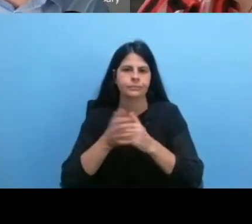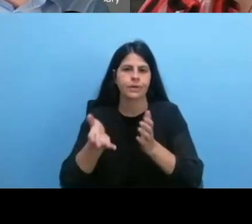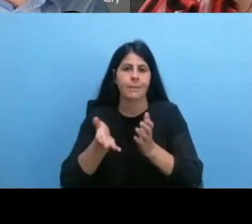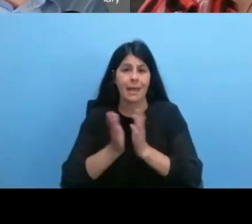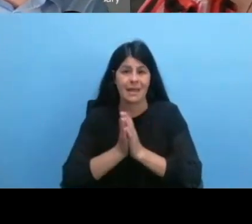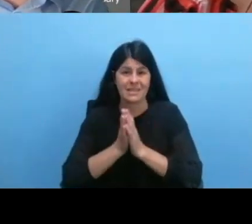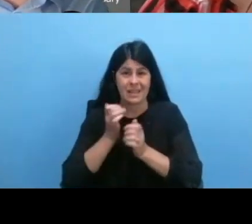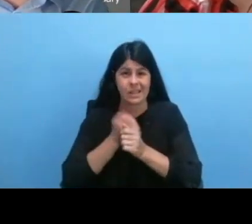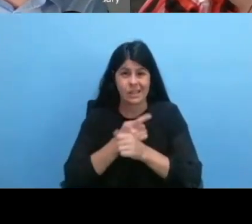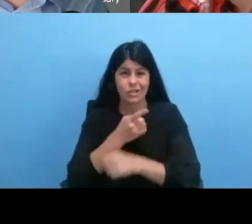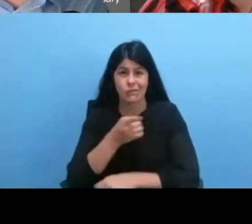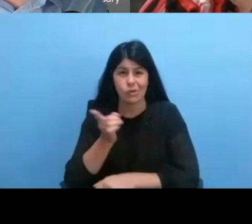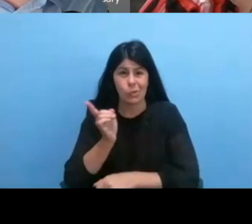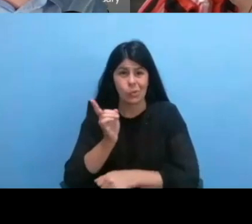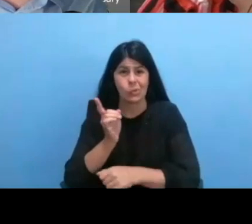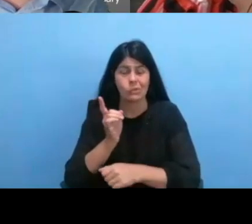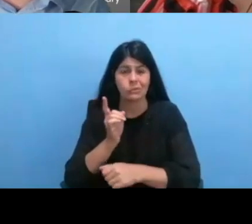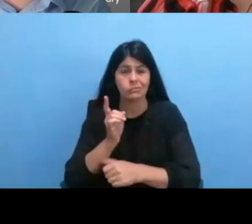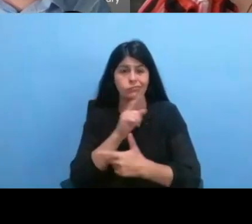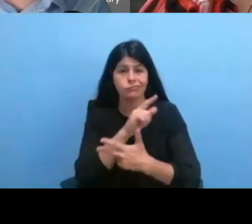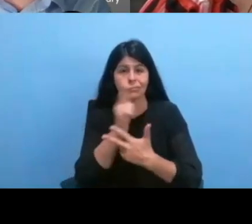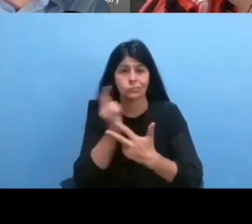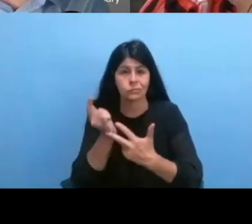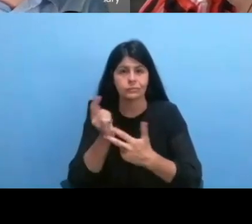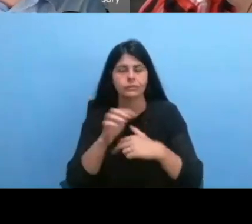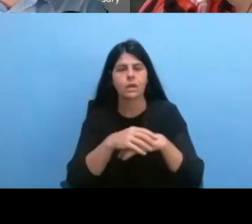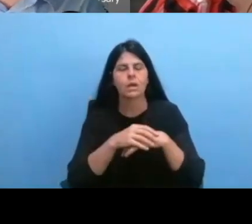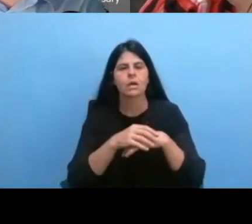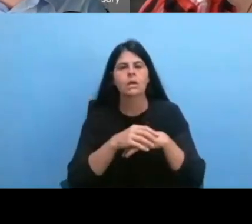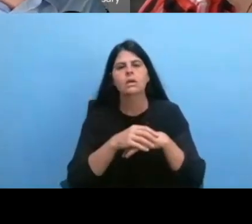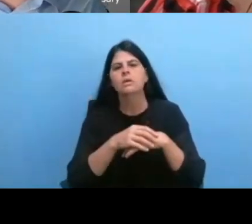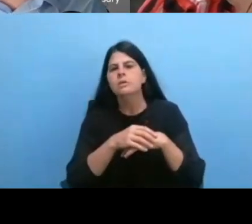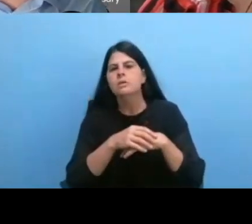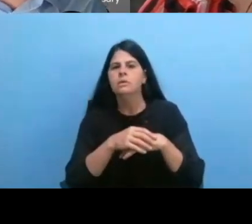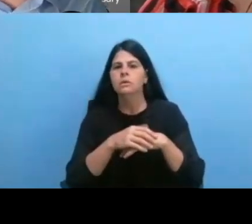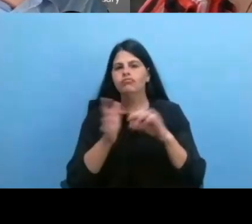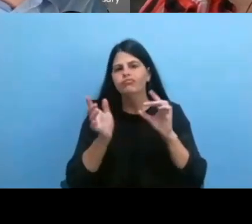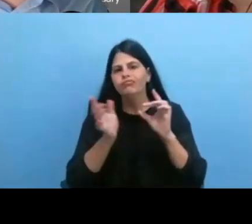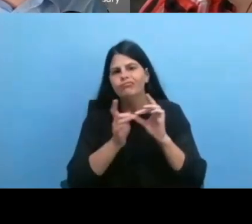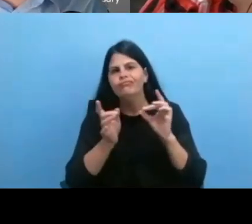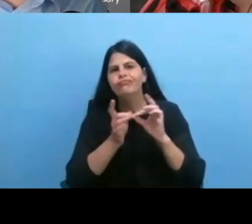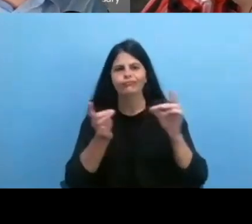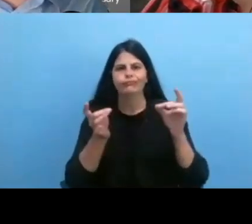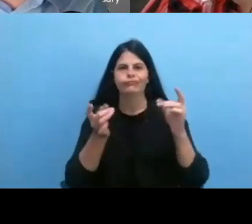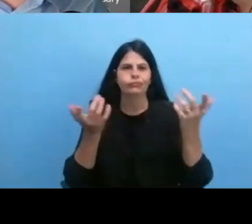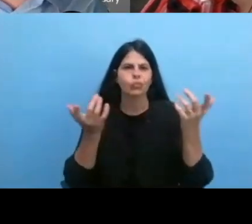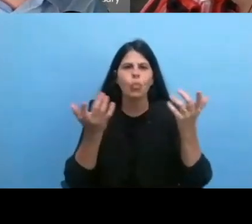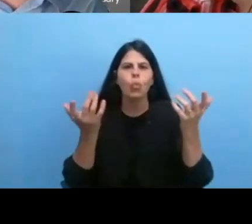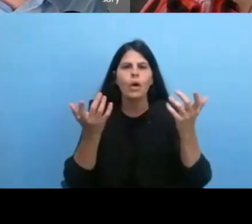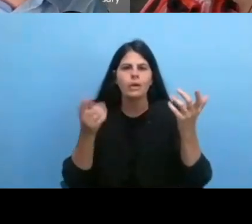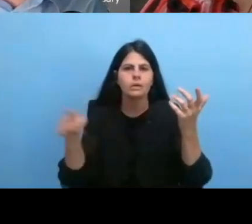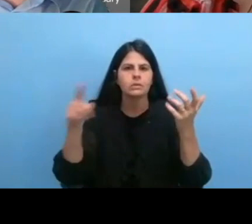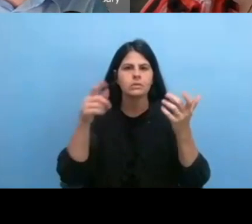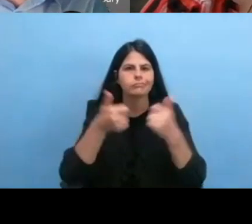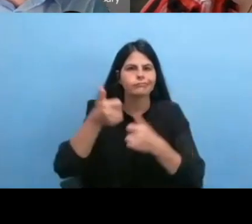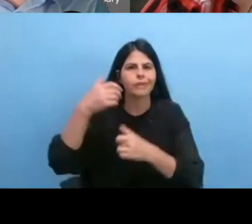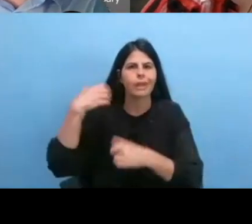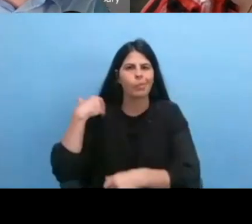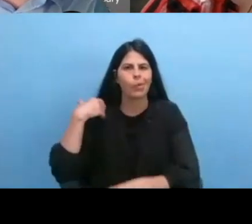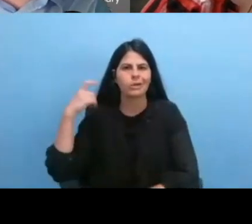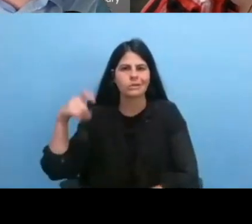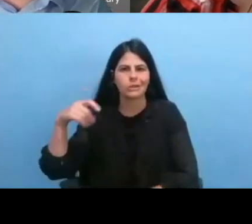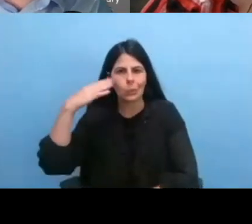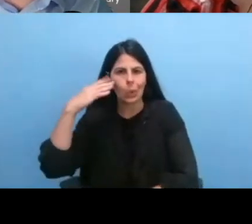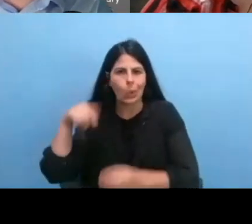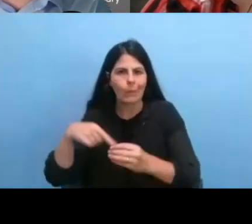a stab at what should employers know about hiring medical professionals with